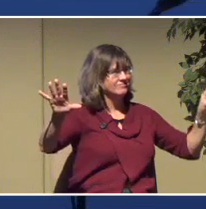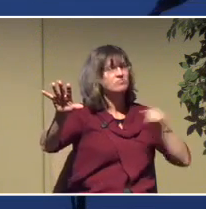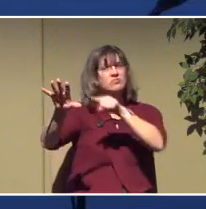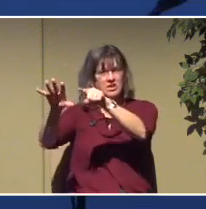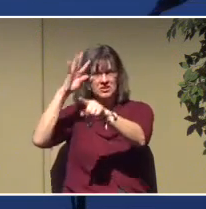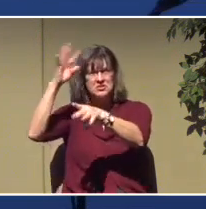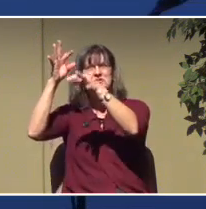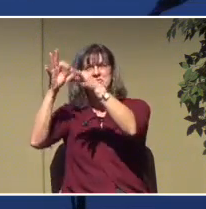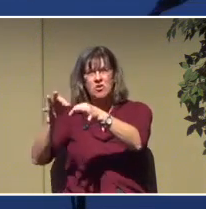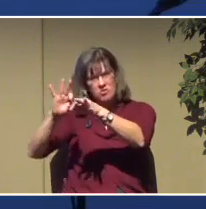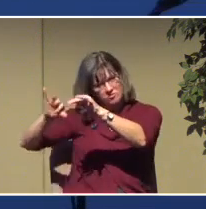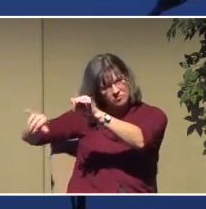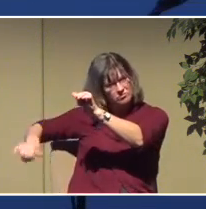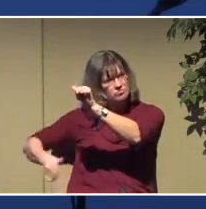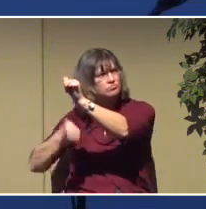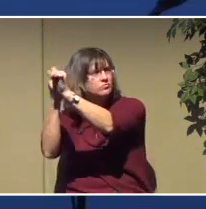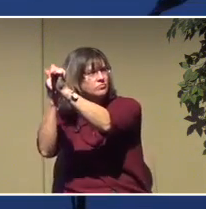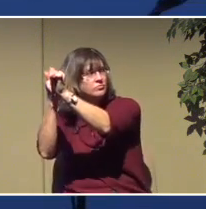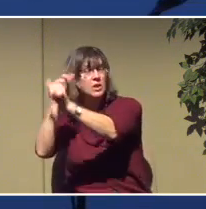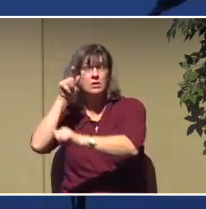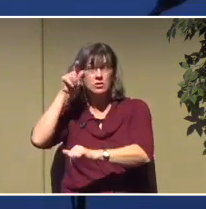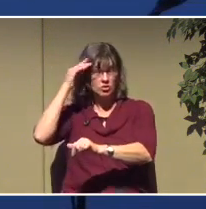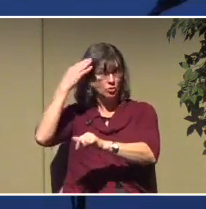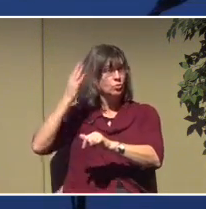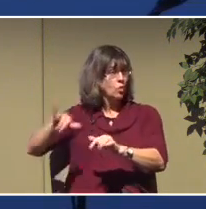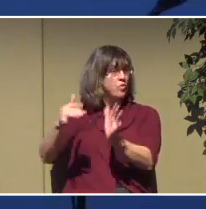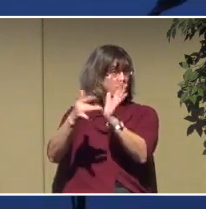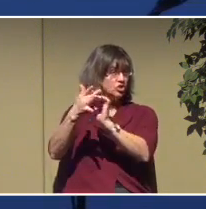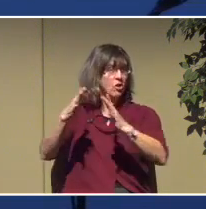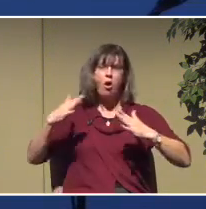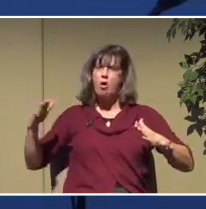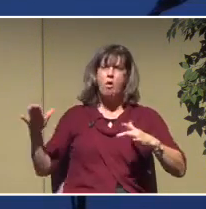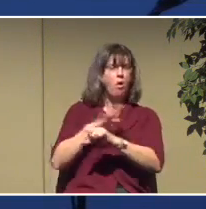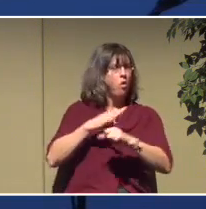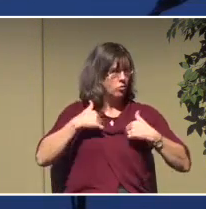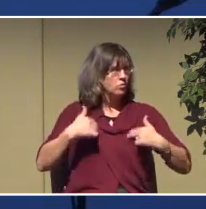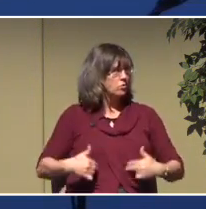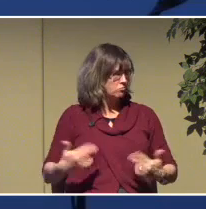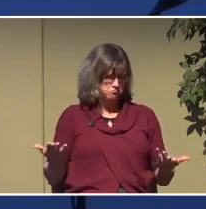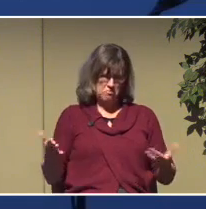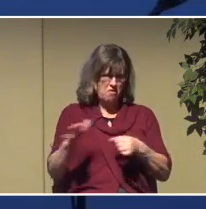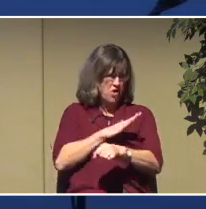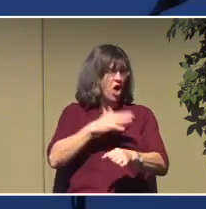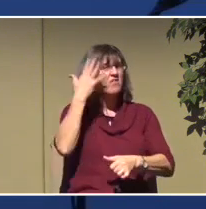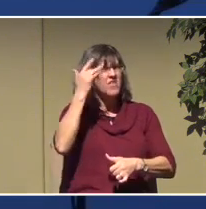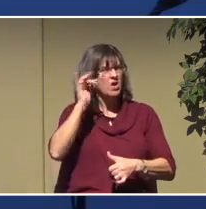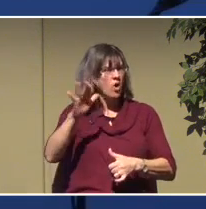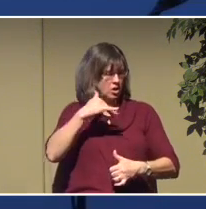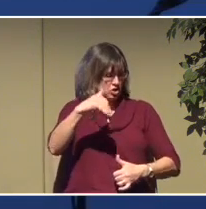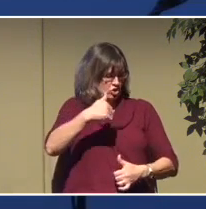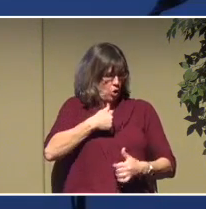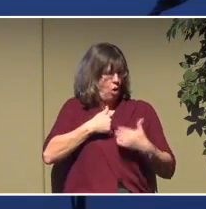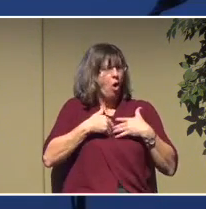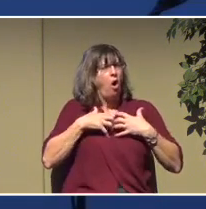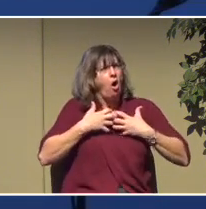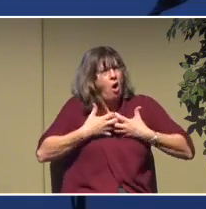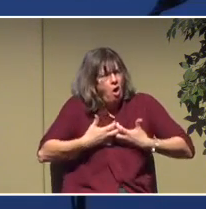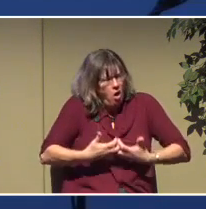He is fully human as well as fully divine. That's why his soul is so burdened going to the cross.